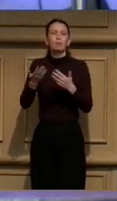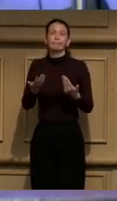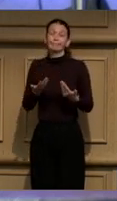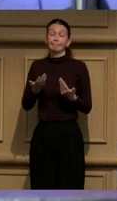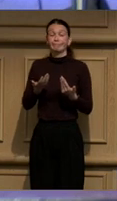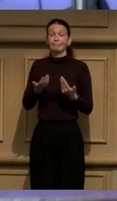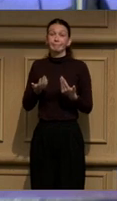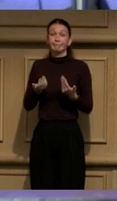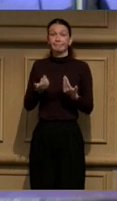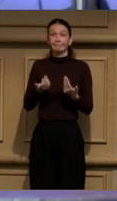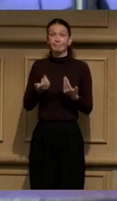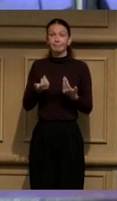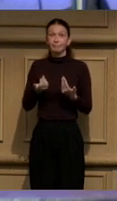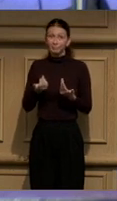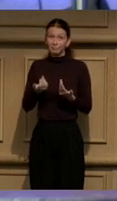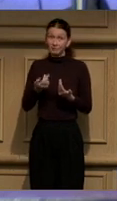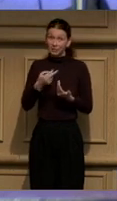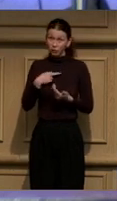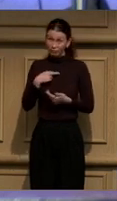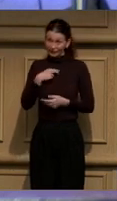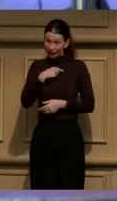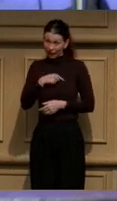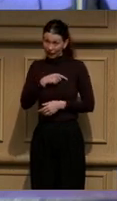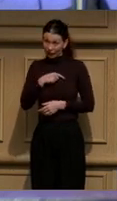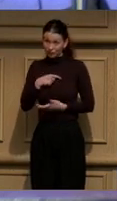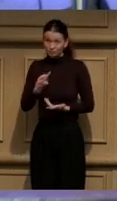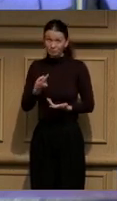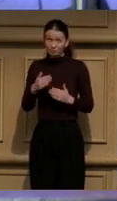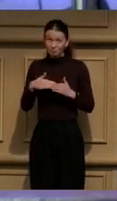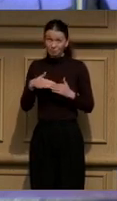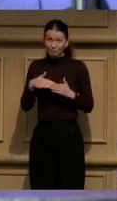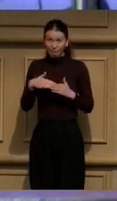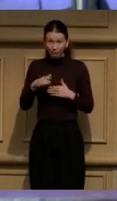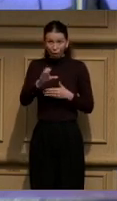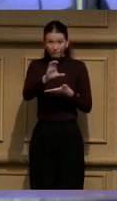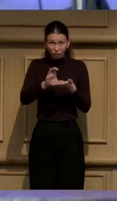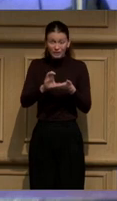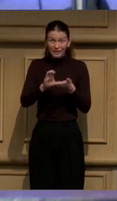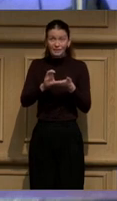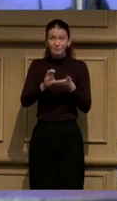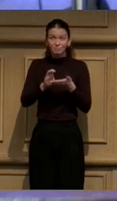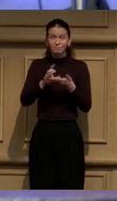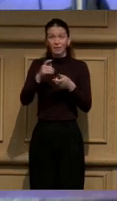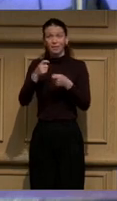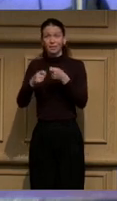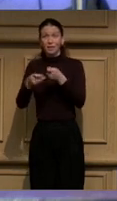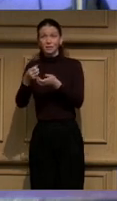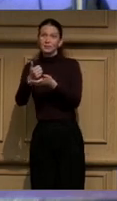of honest, like more funding, more financial support.